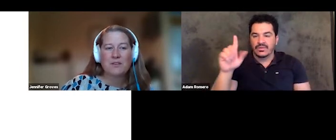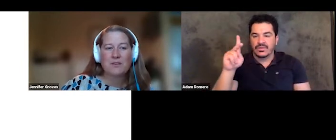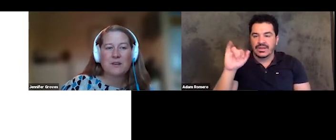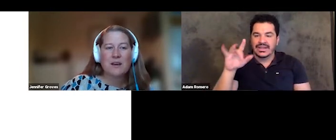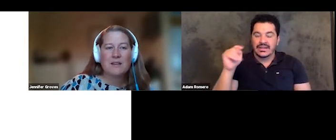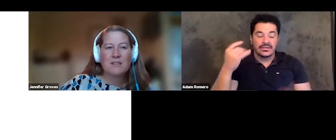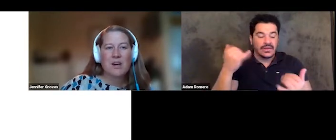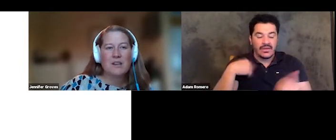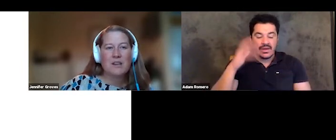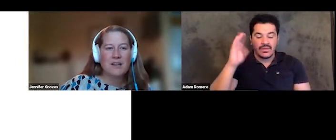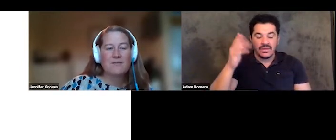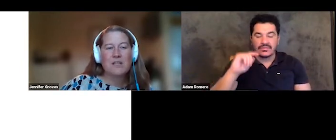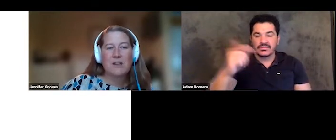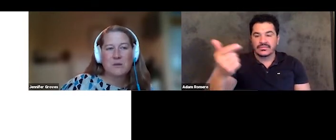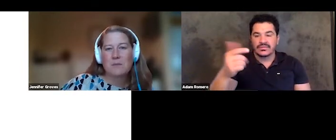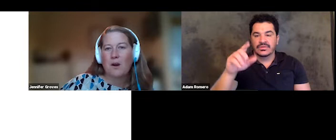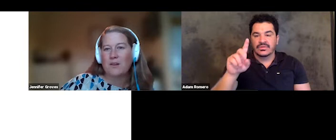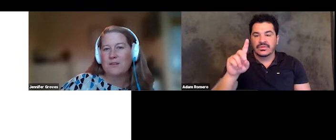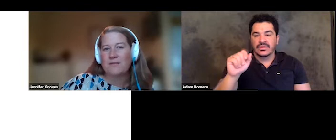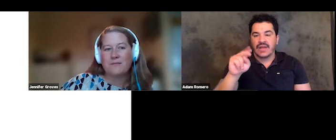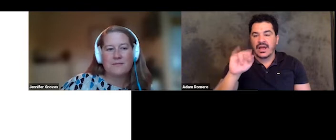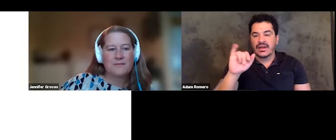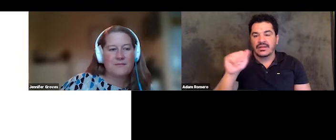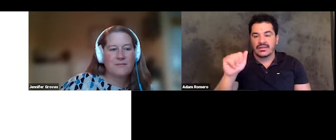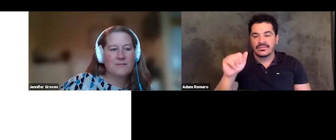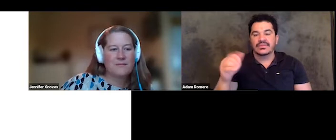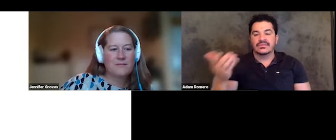over to Danya to introduce our partner.